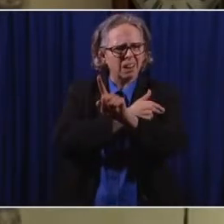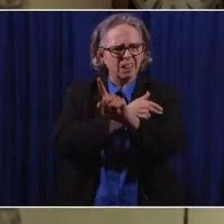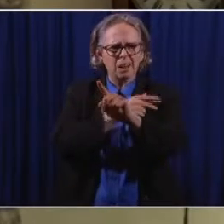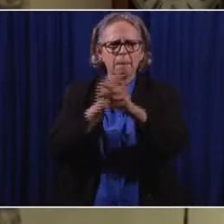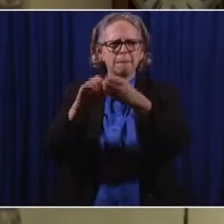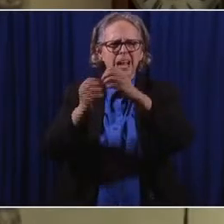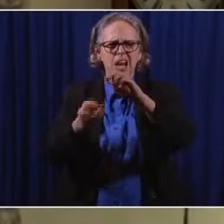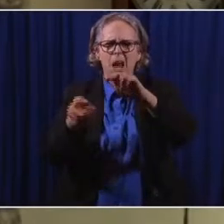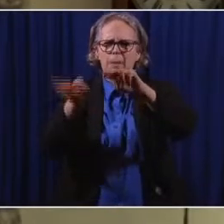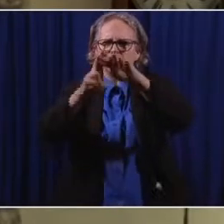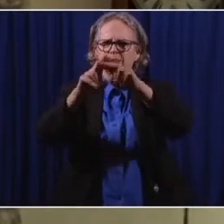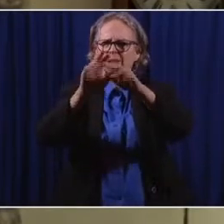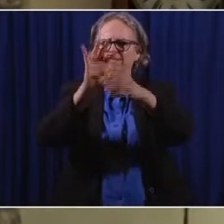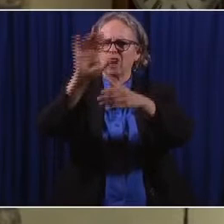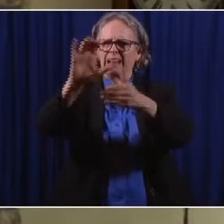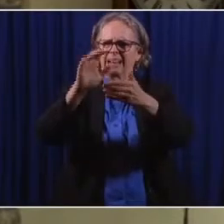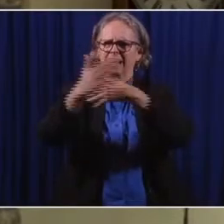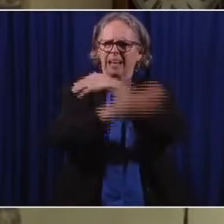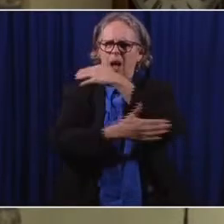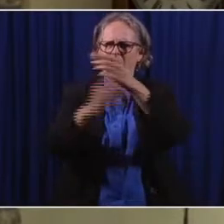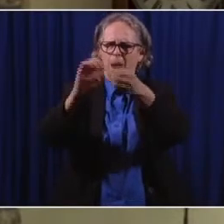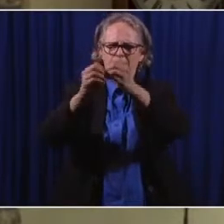County. So